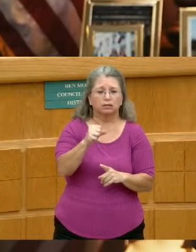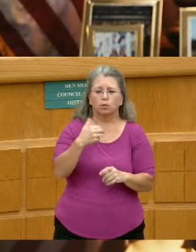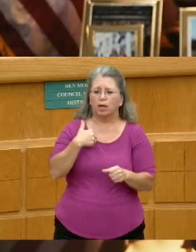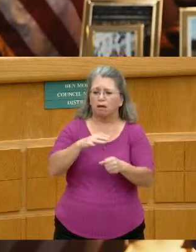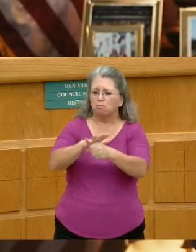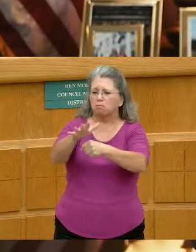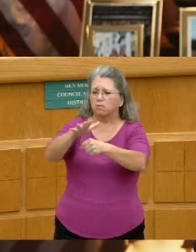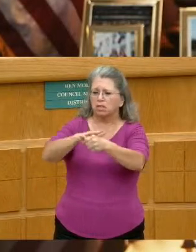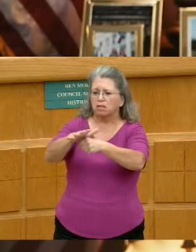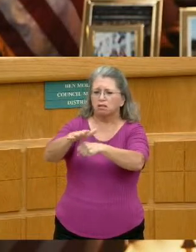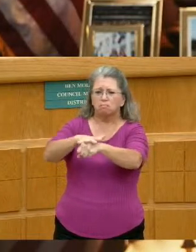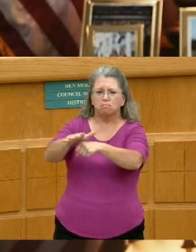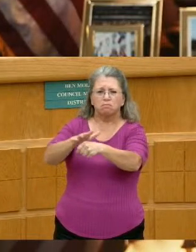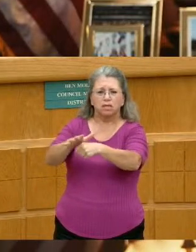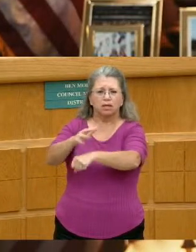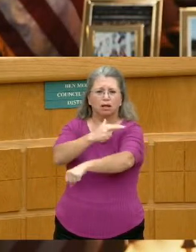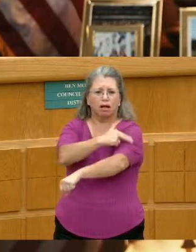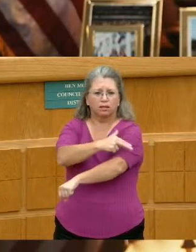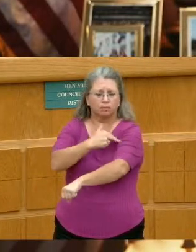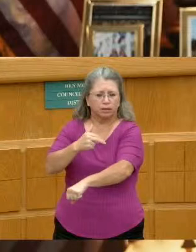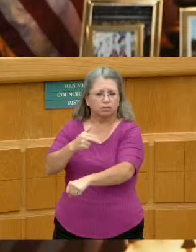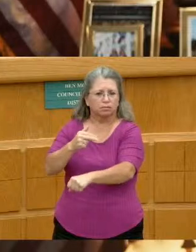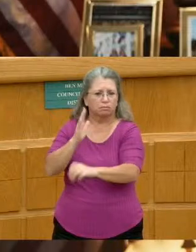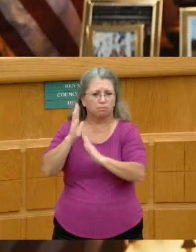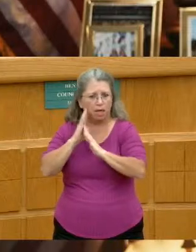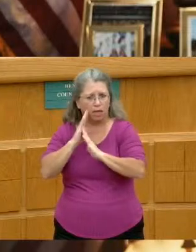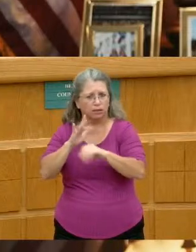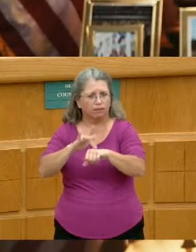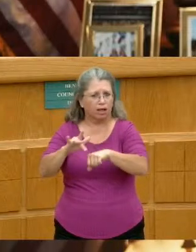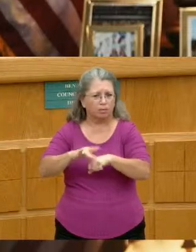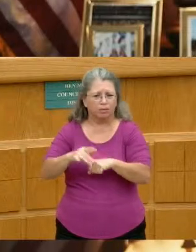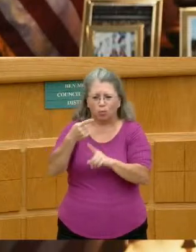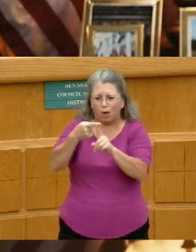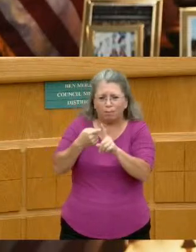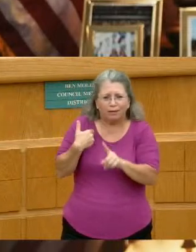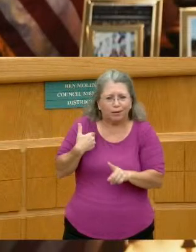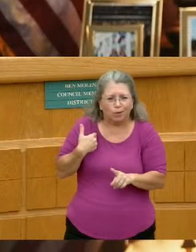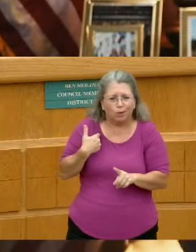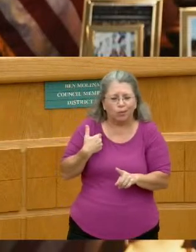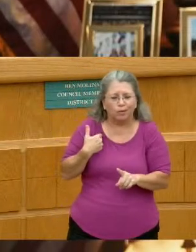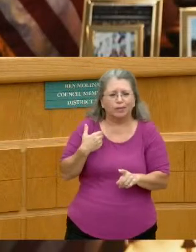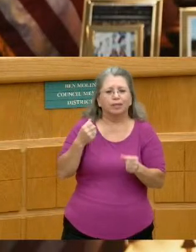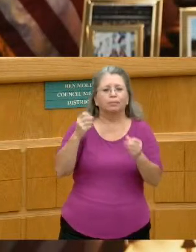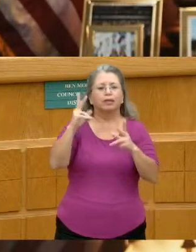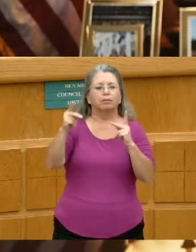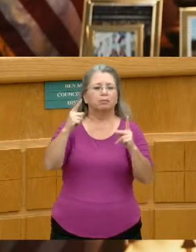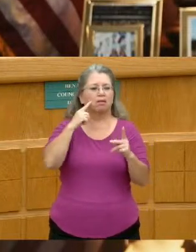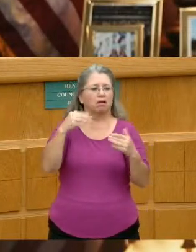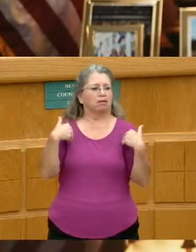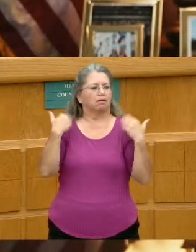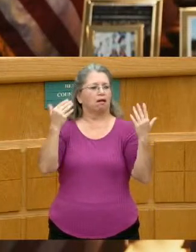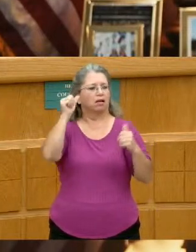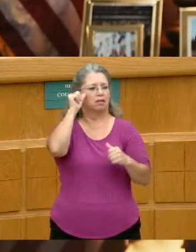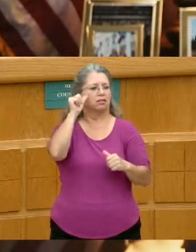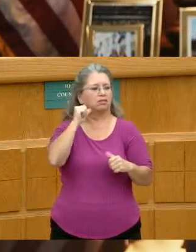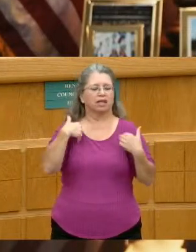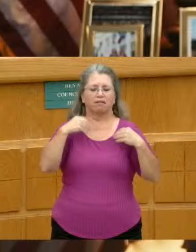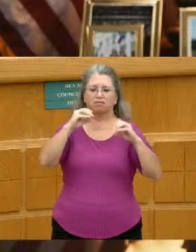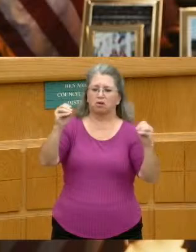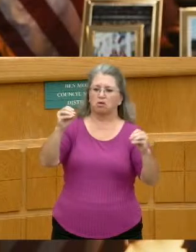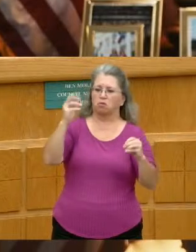abundant. Just a month ago, many thought that young adults had no reason to fear